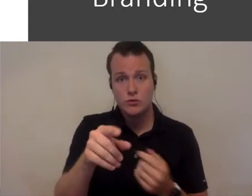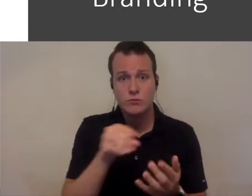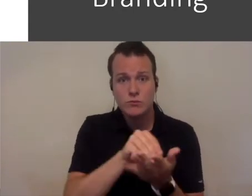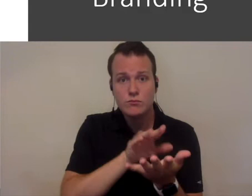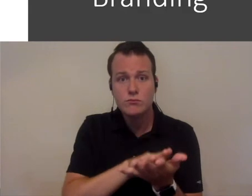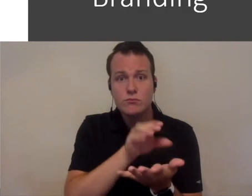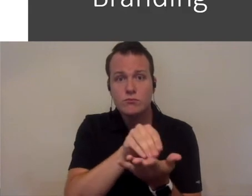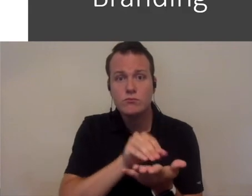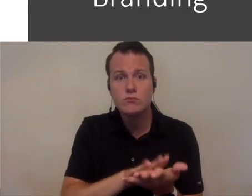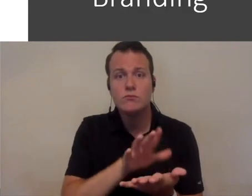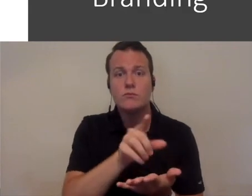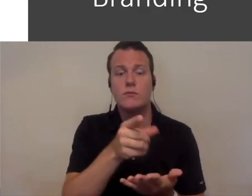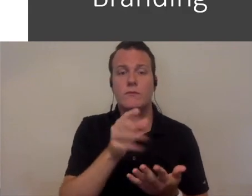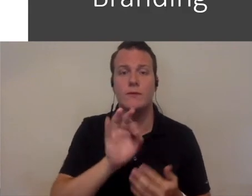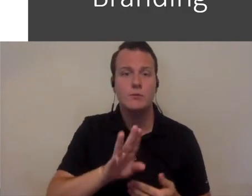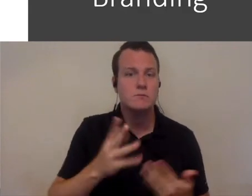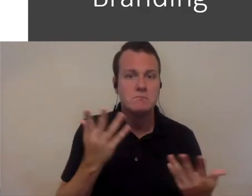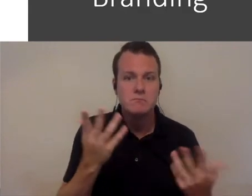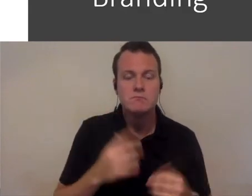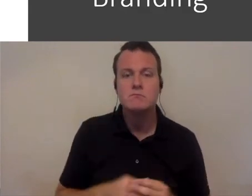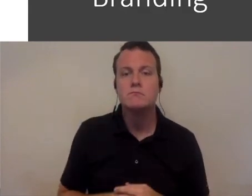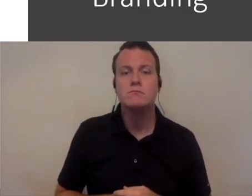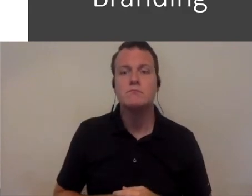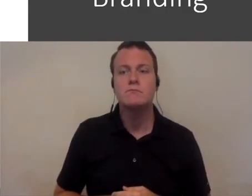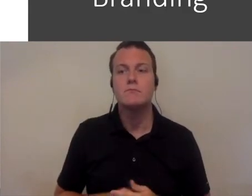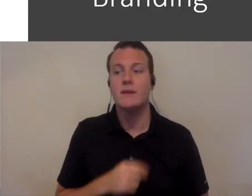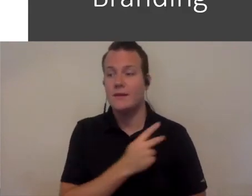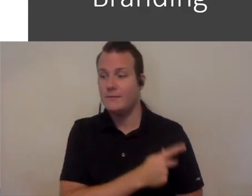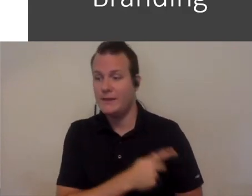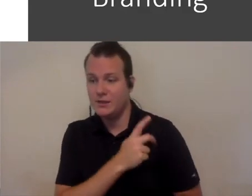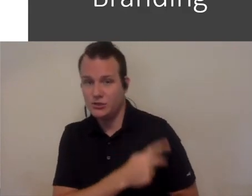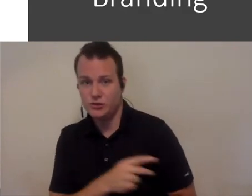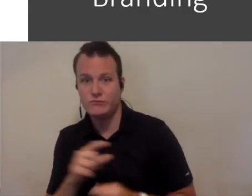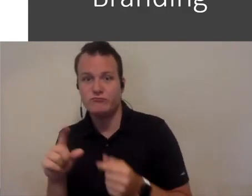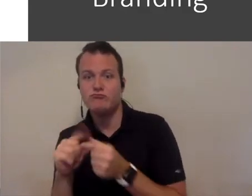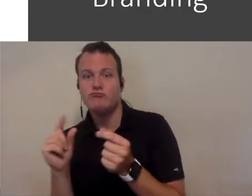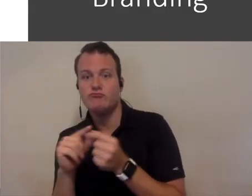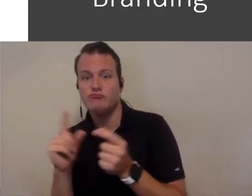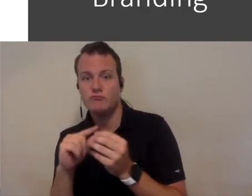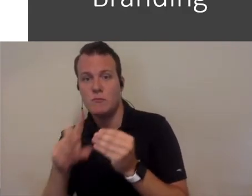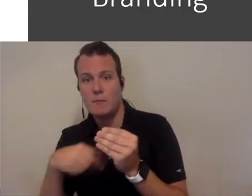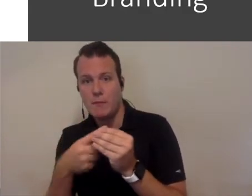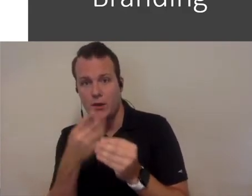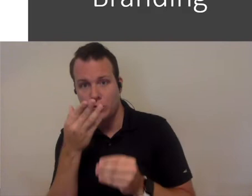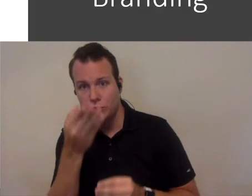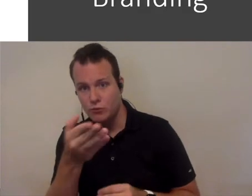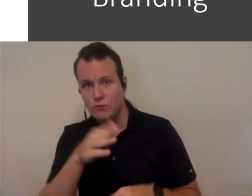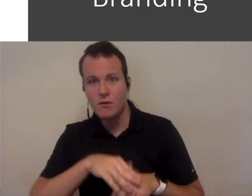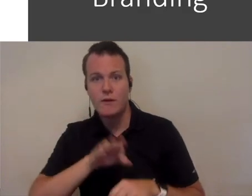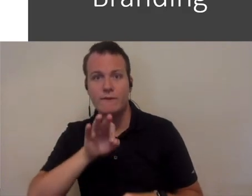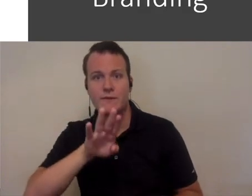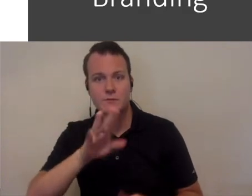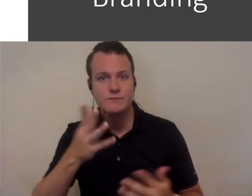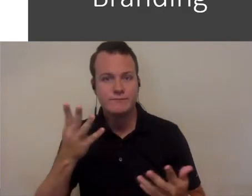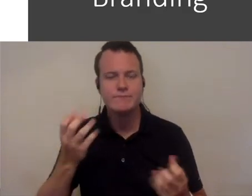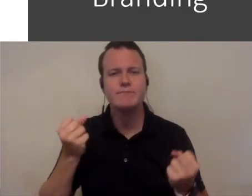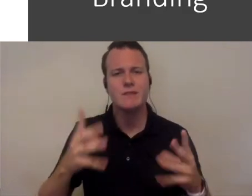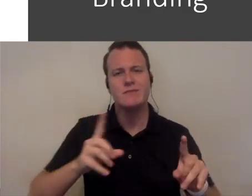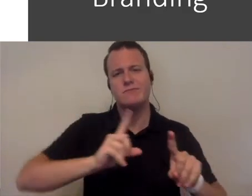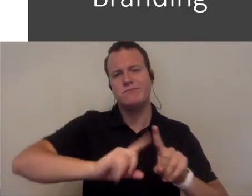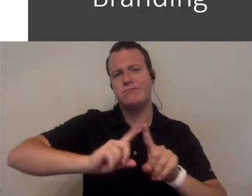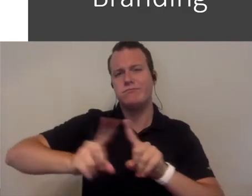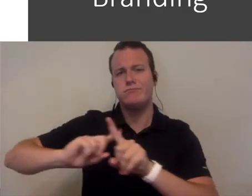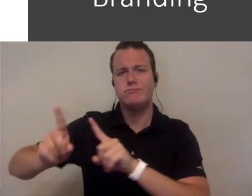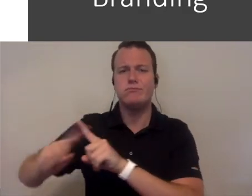And what are patients saying about you on Facebook? These are all different things that will be used in